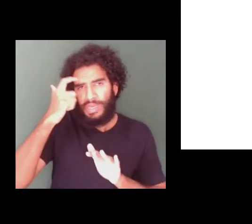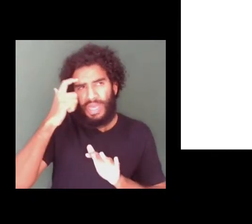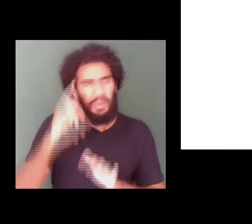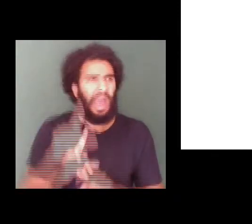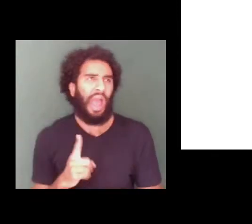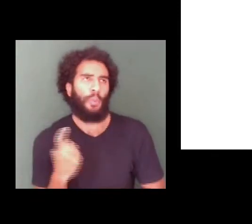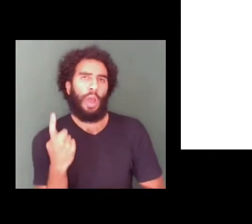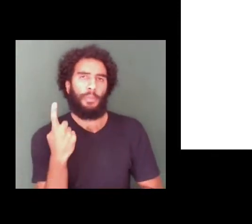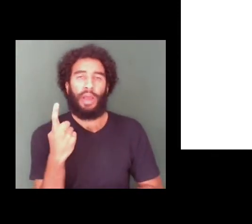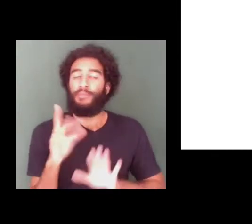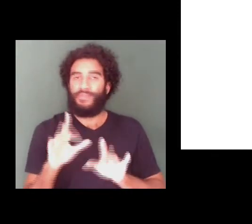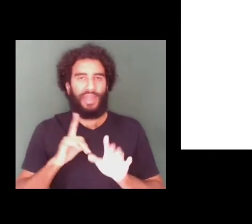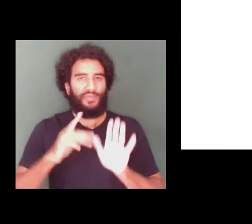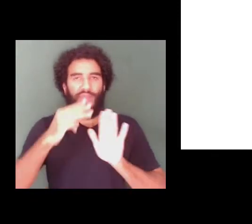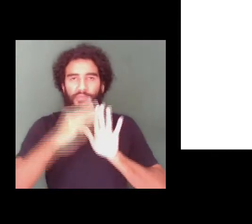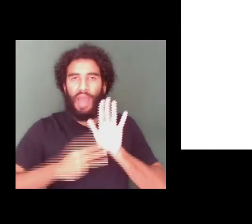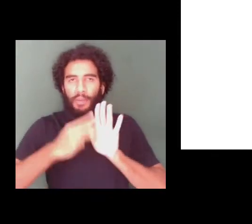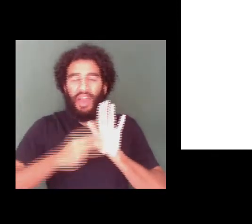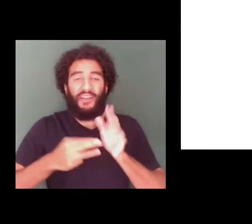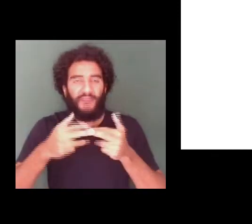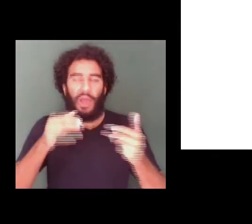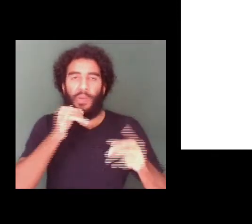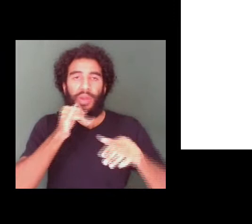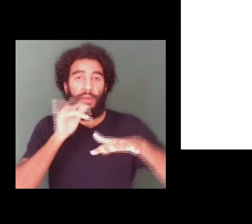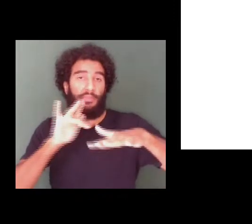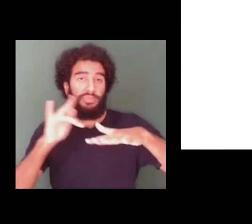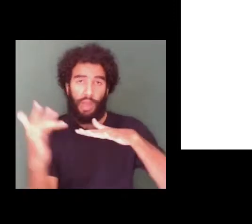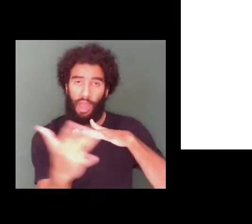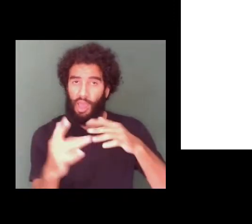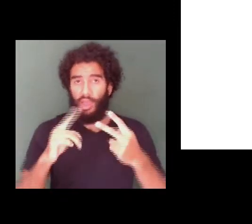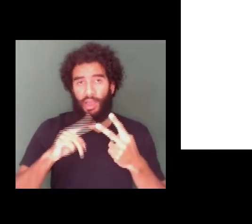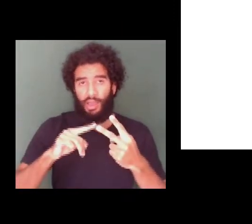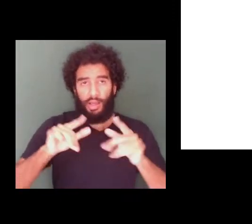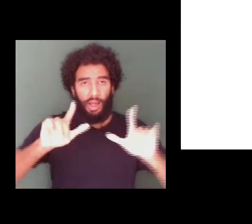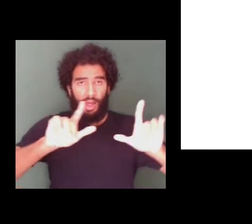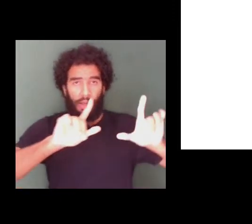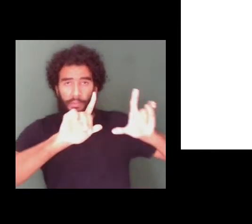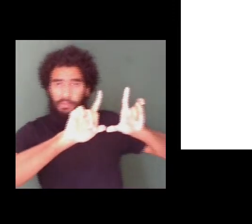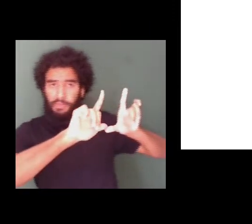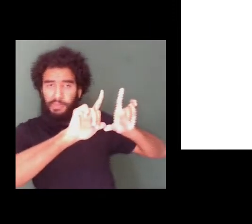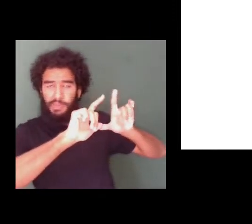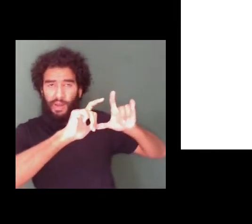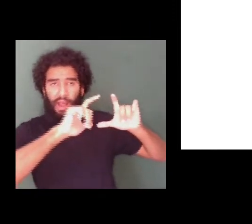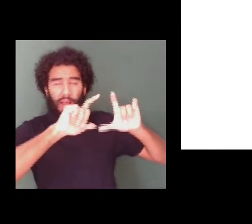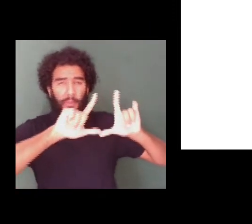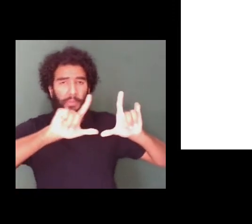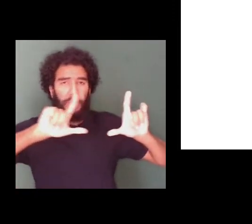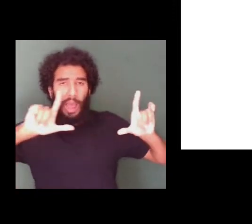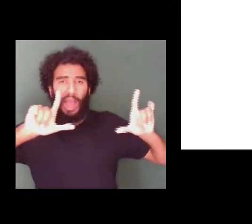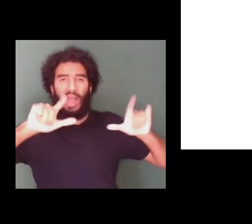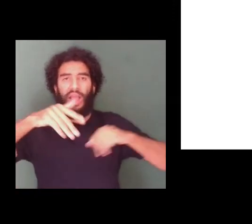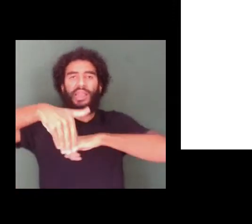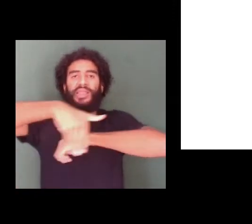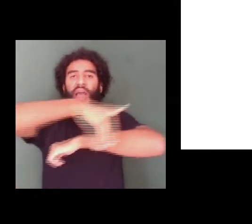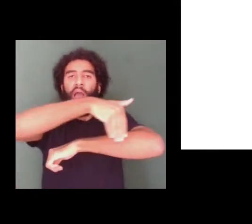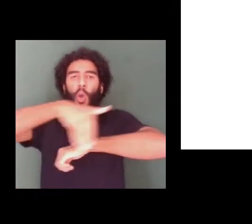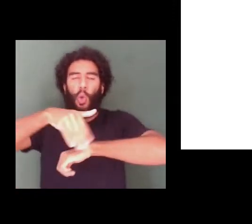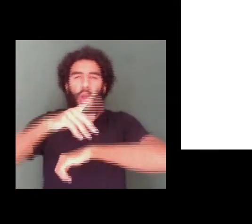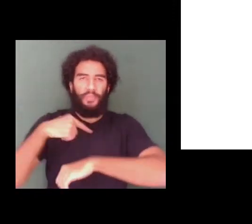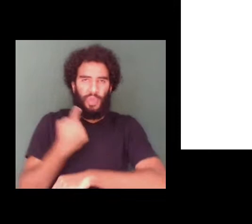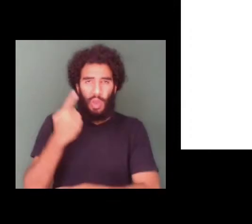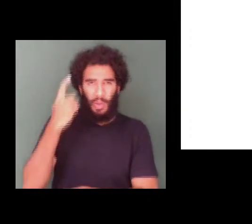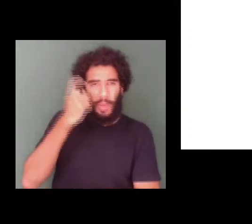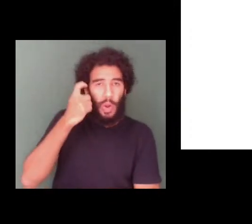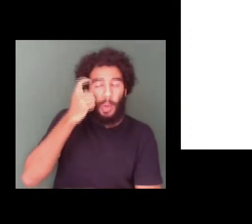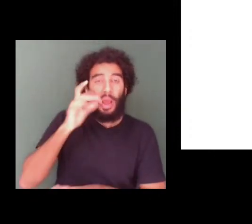terms of marketing. And of course, that is one we're certainly concerned about. But it goes far beyond that in terms of the subtle messages that are there in